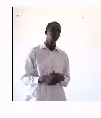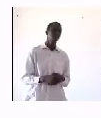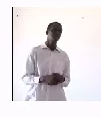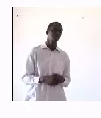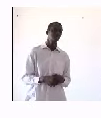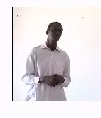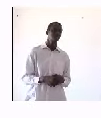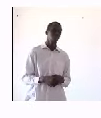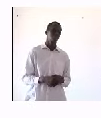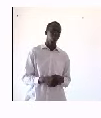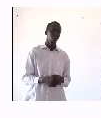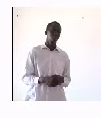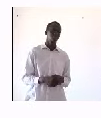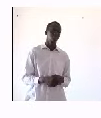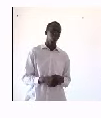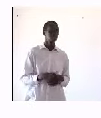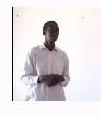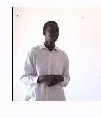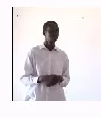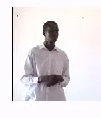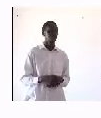the class might be boring, or